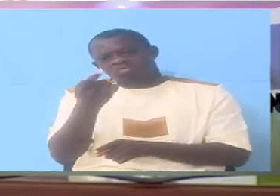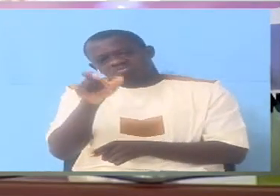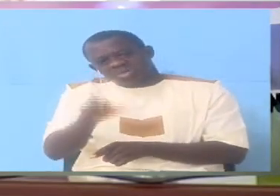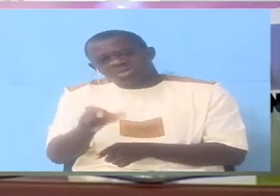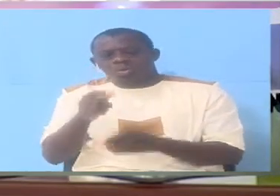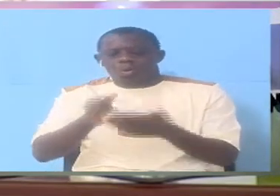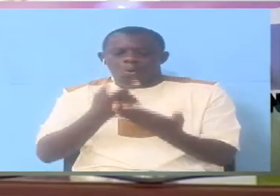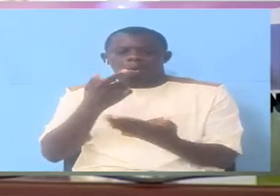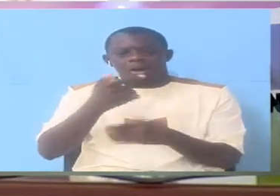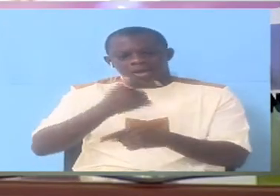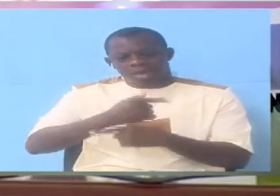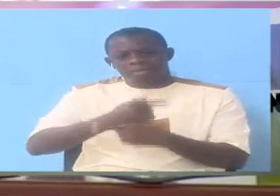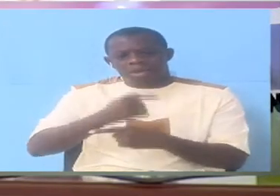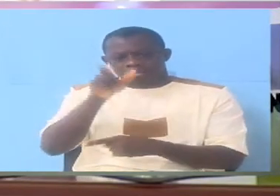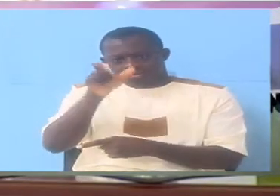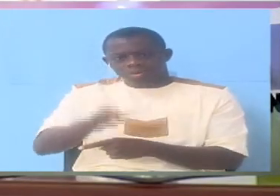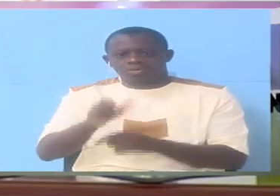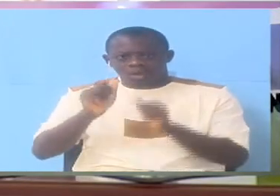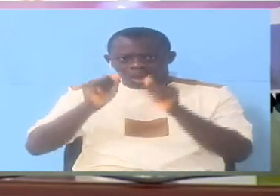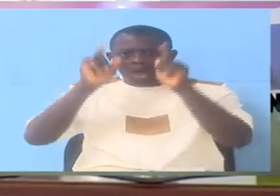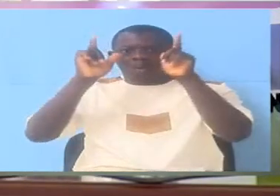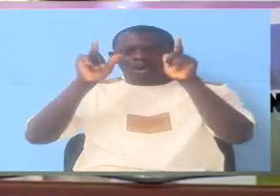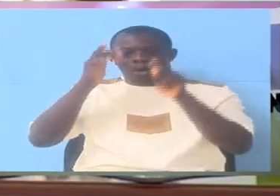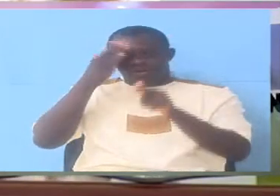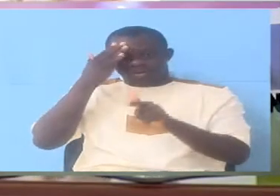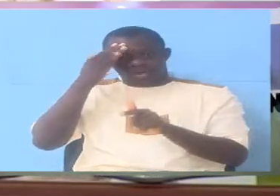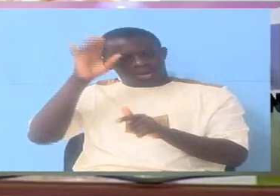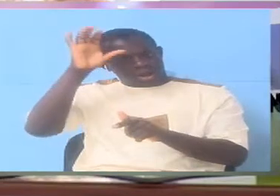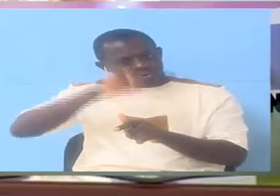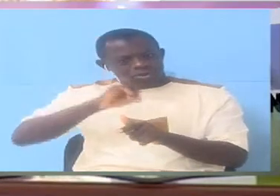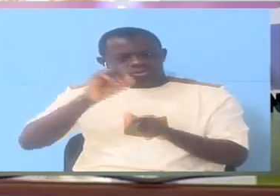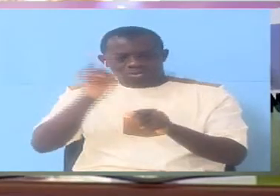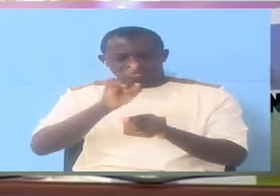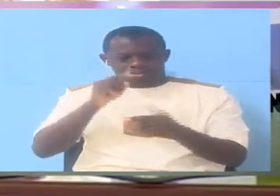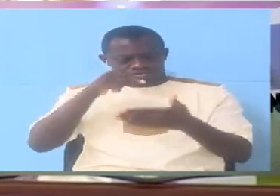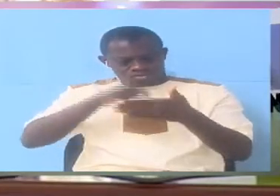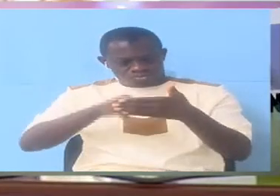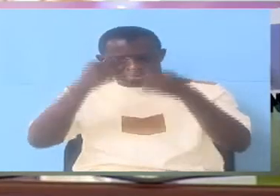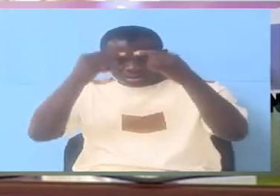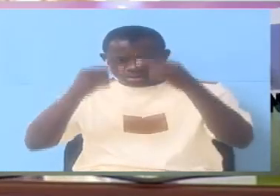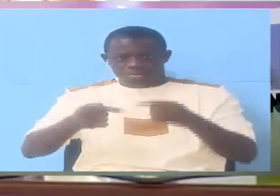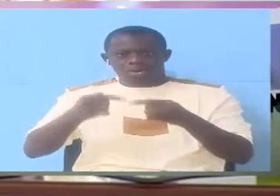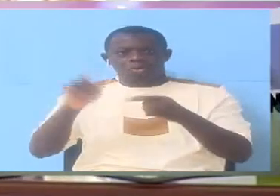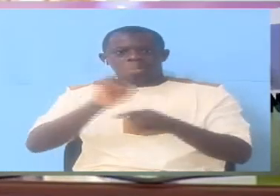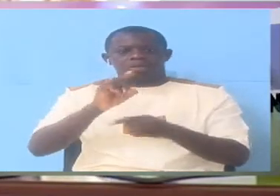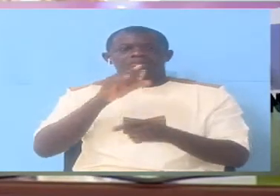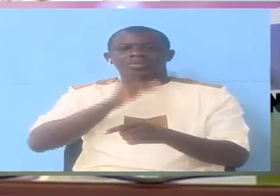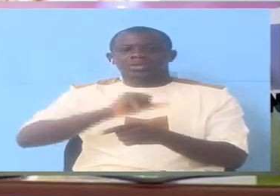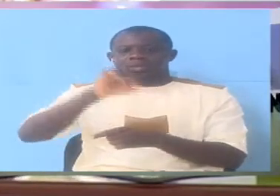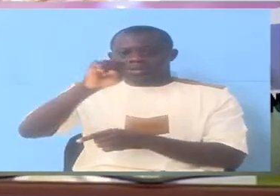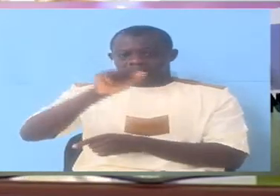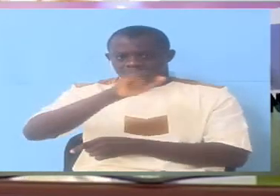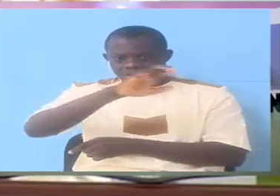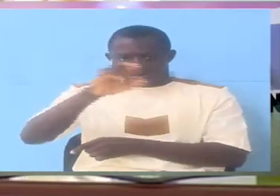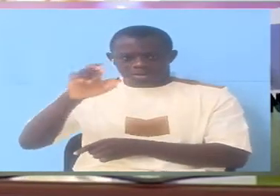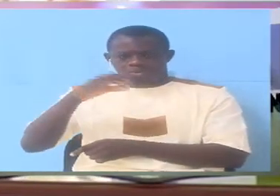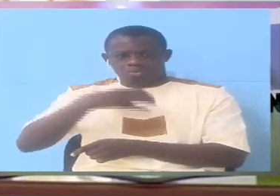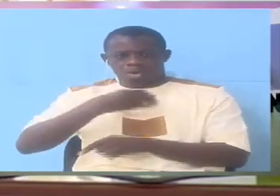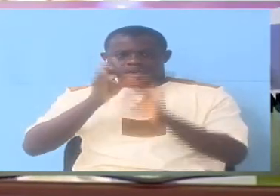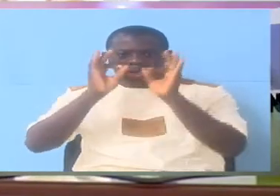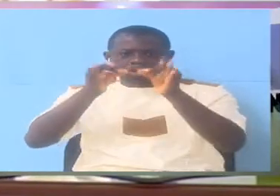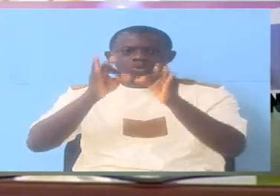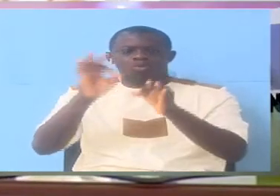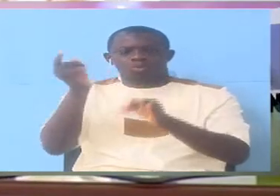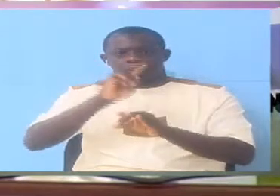the people would be aware of the contents of this statement, what Mr. Sarr was going to testify about. You may please proceed with reading